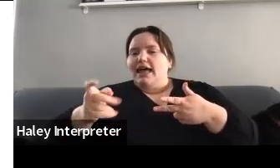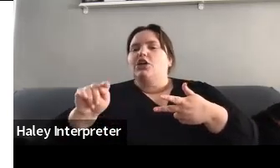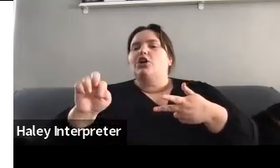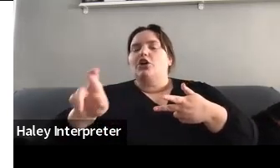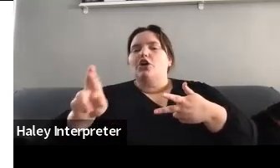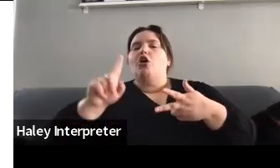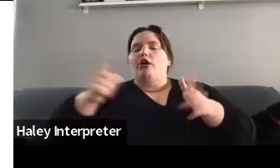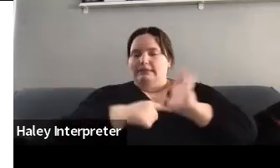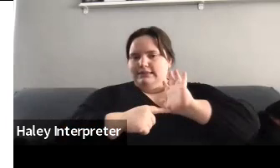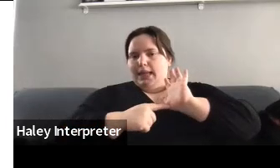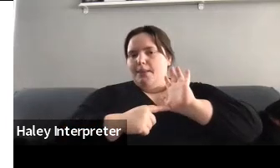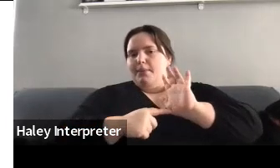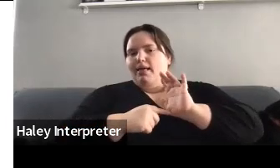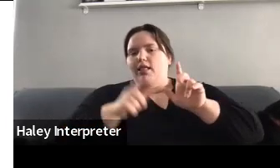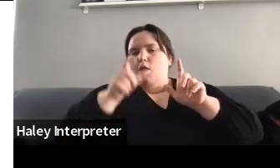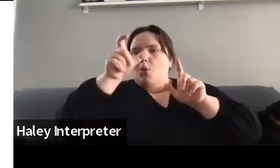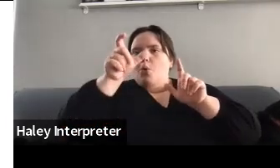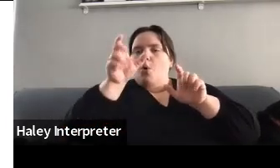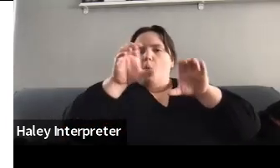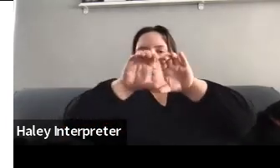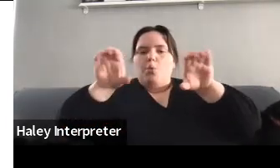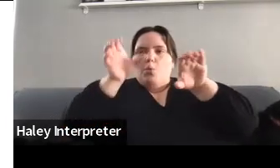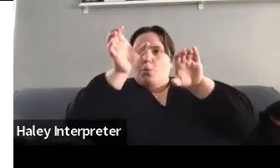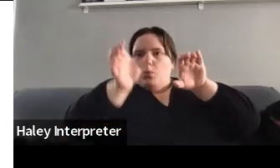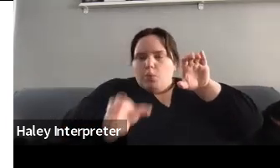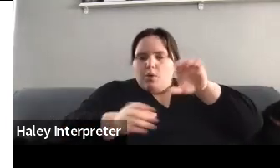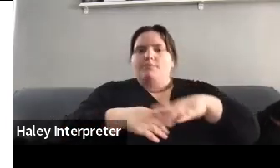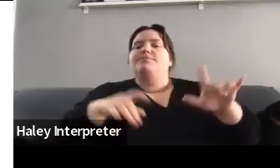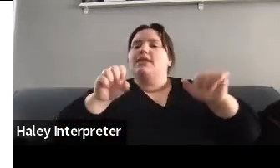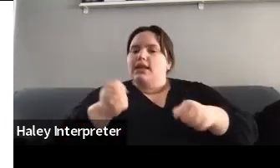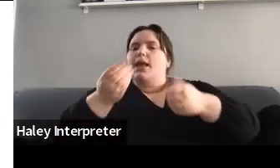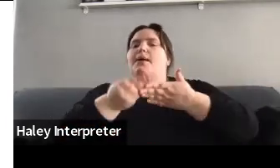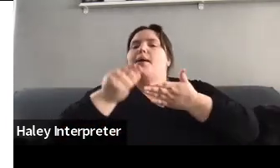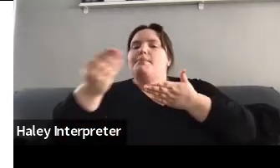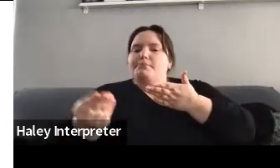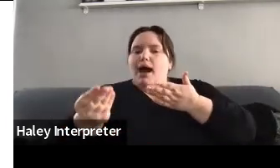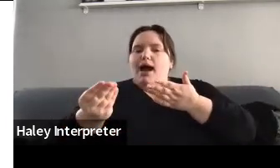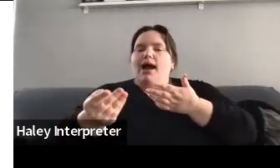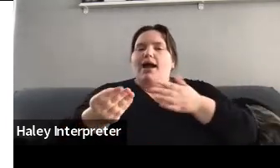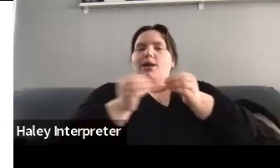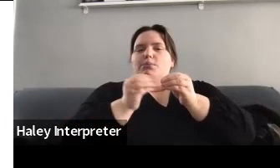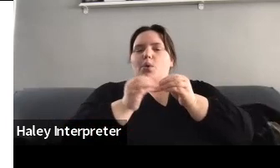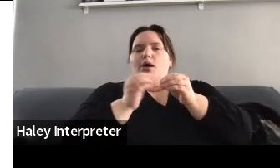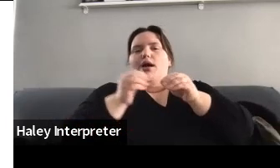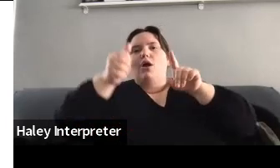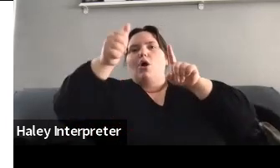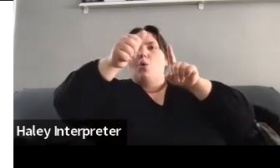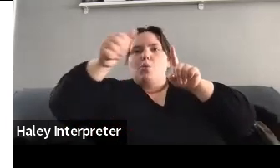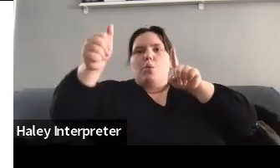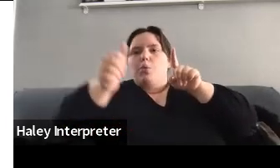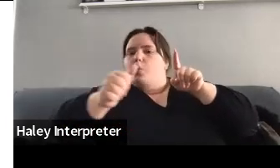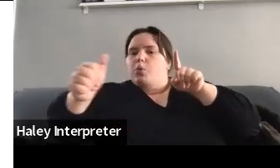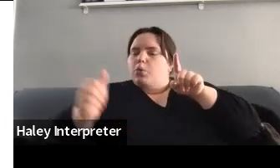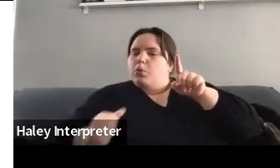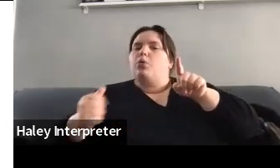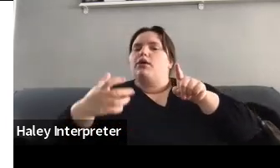tubing. You can also buy contoured ergonomic grips that are already meant to go